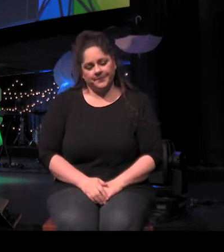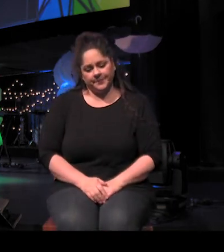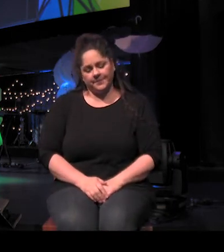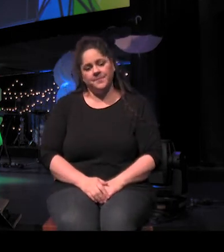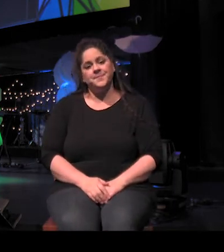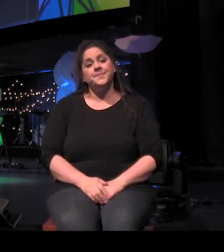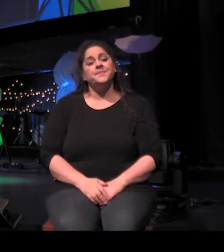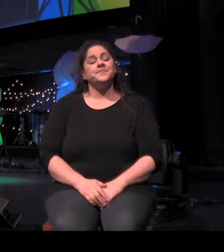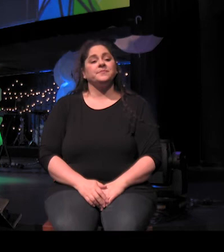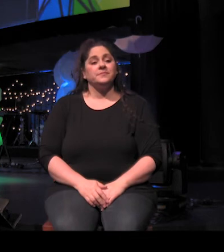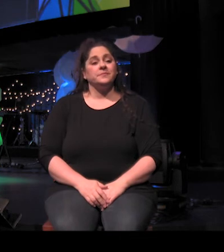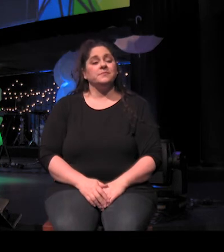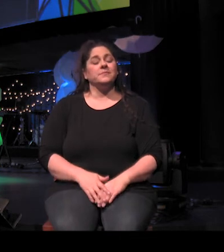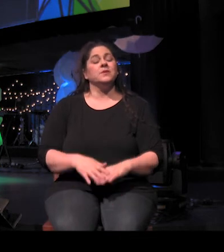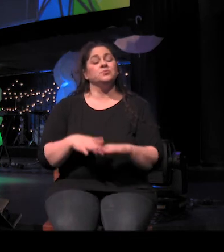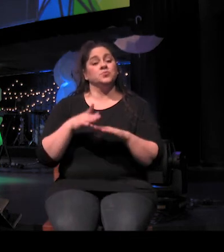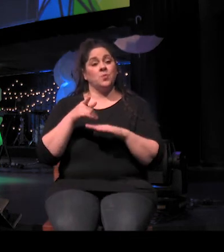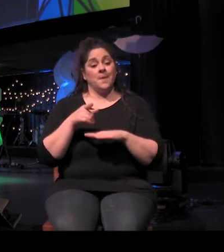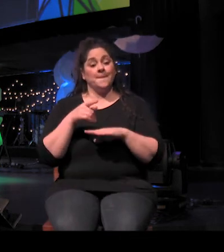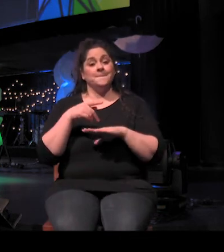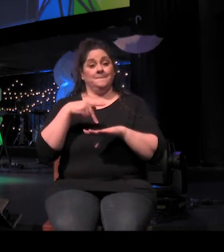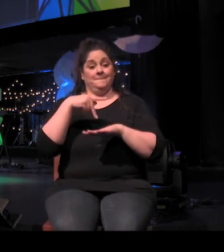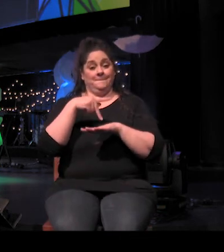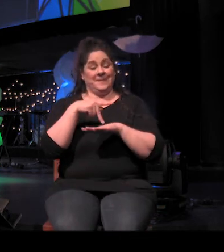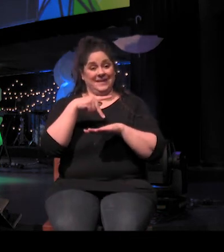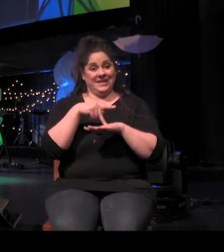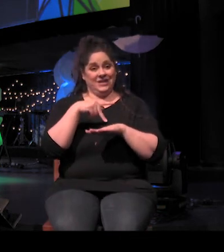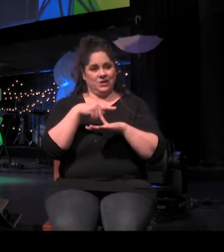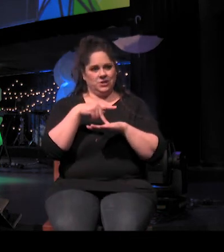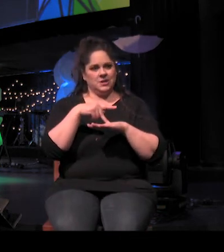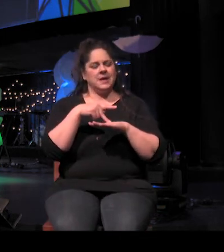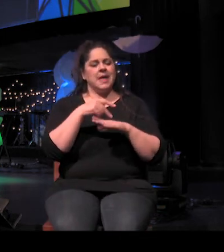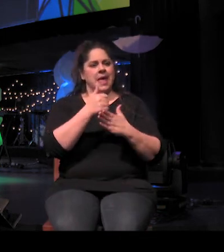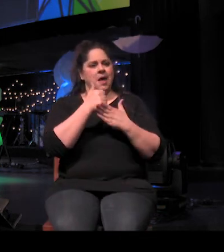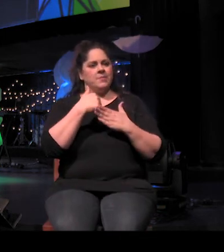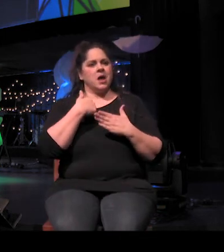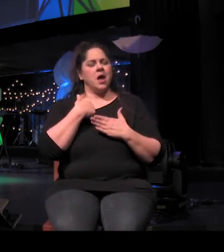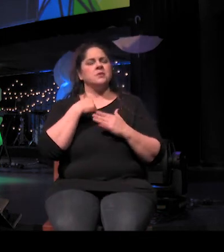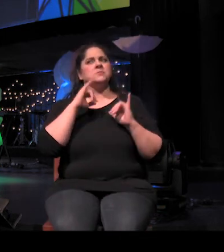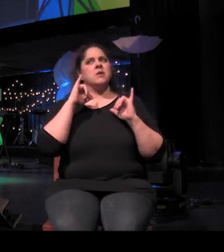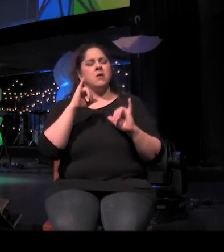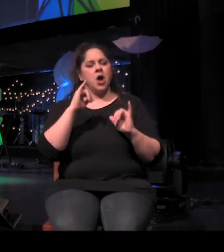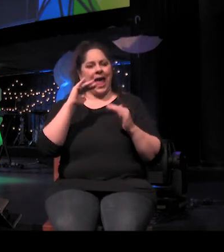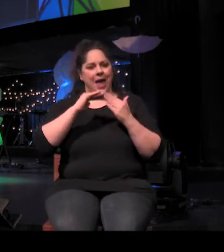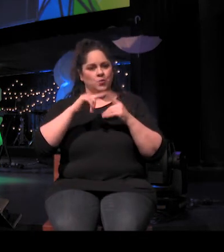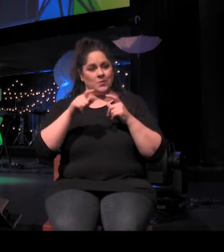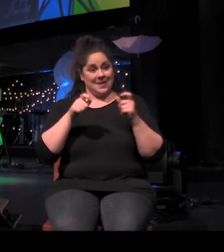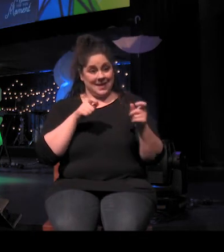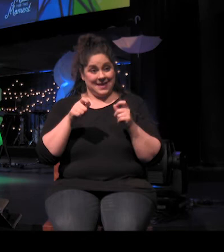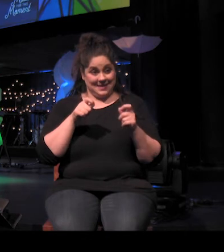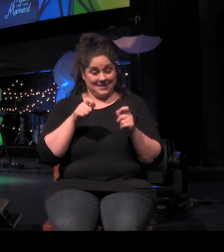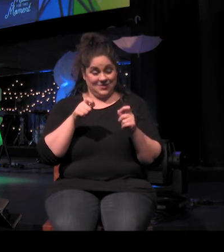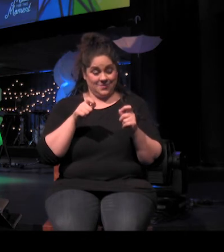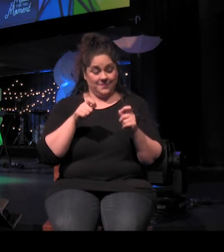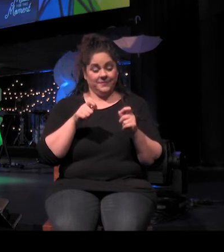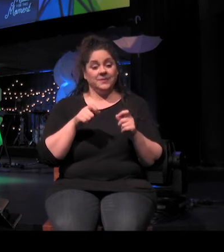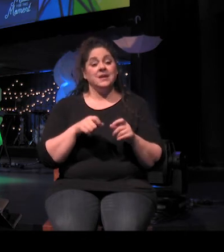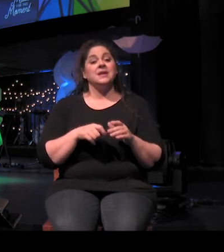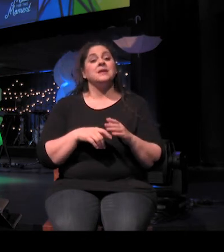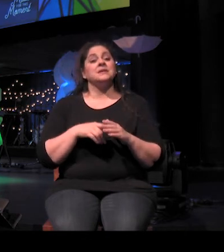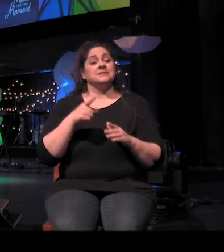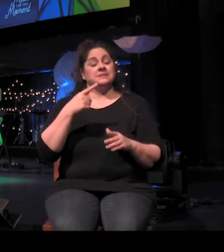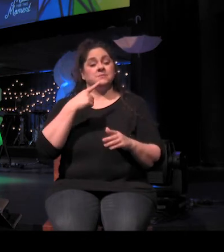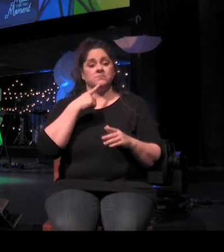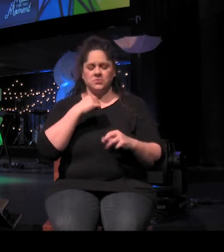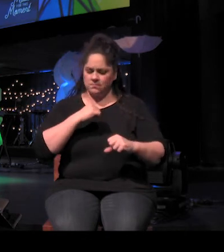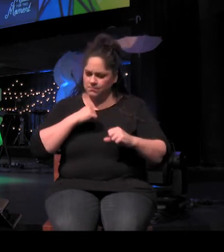And Peter, he reminds us how we handle those situations. This is what he said. Let's go to verse 9 that we read earlier. Stand